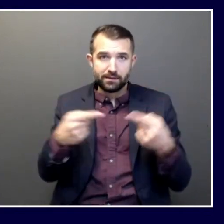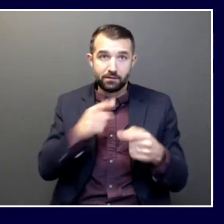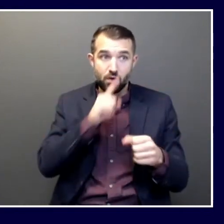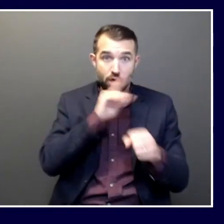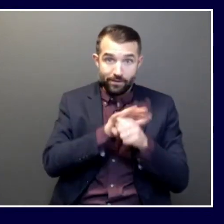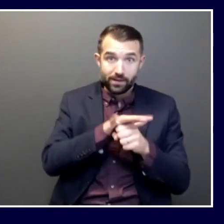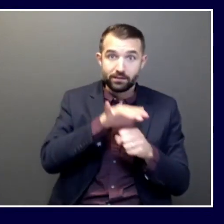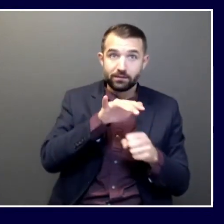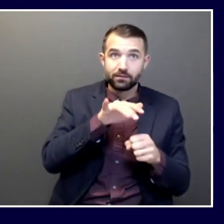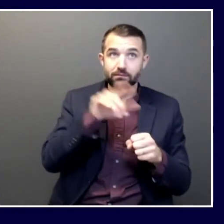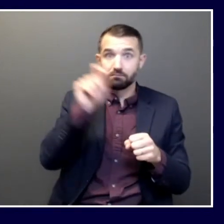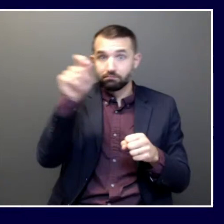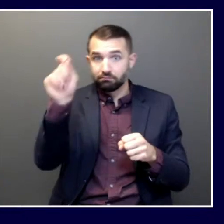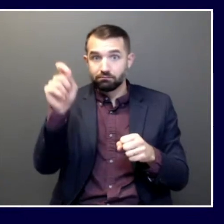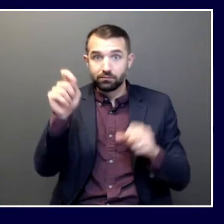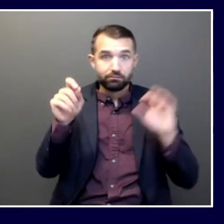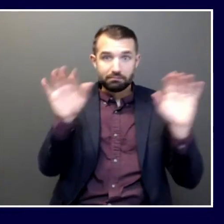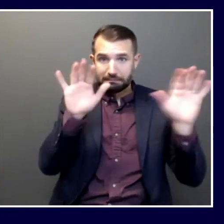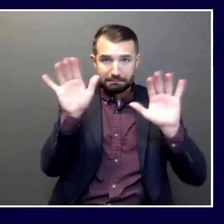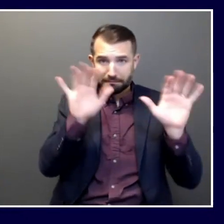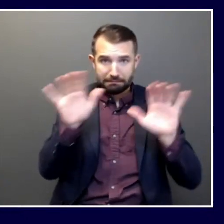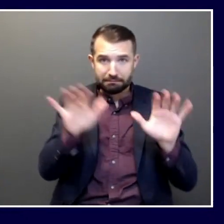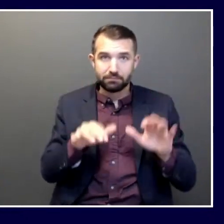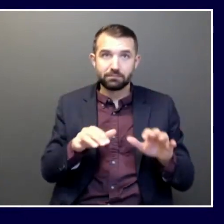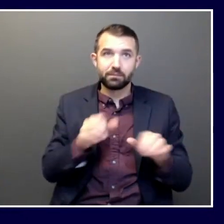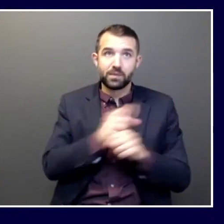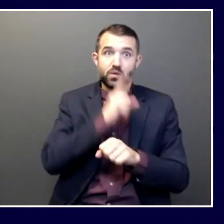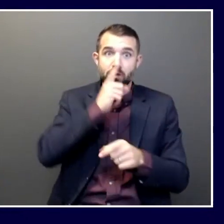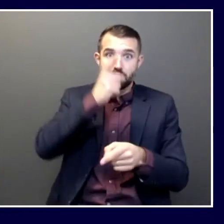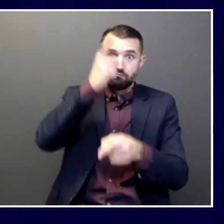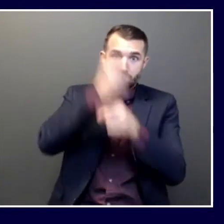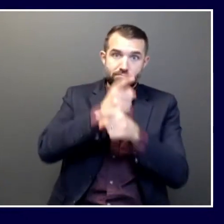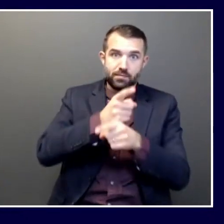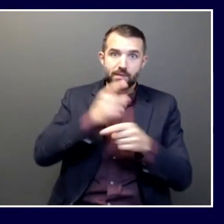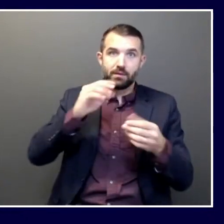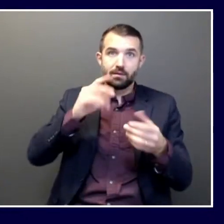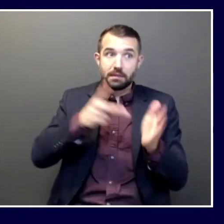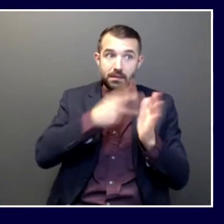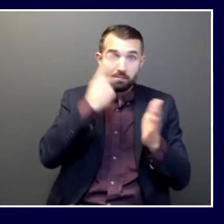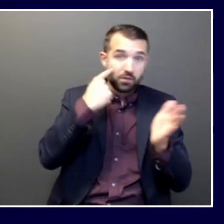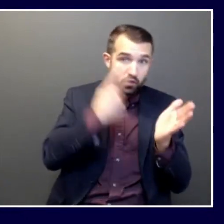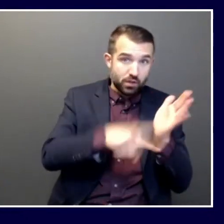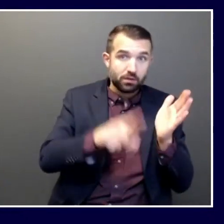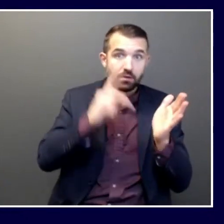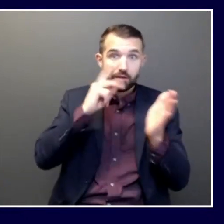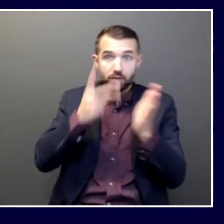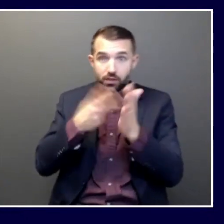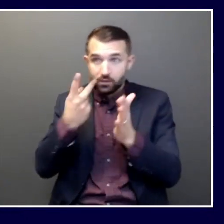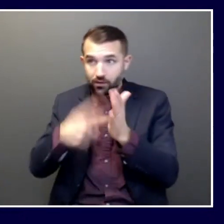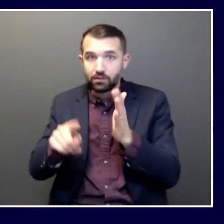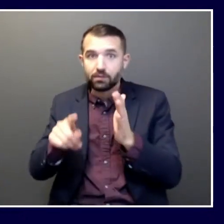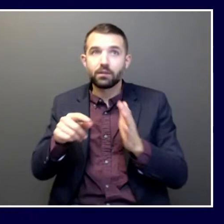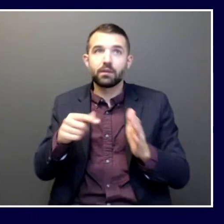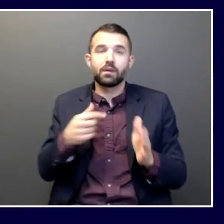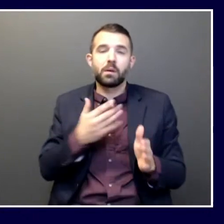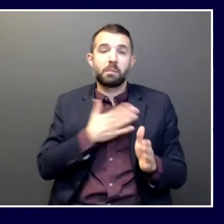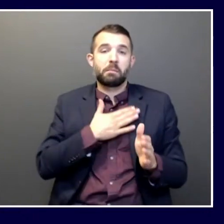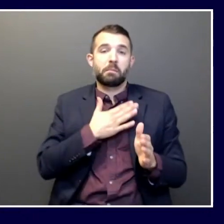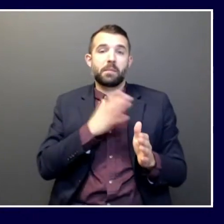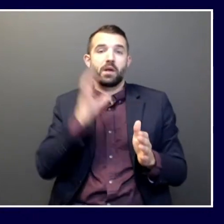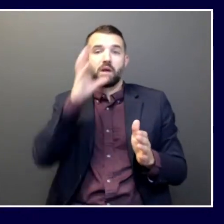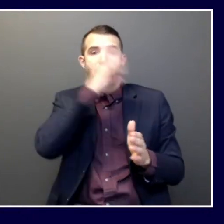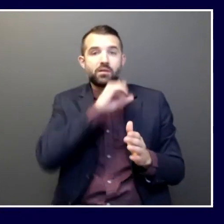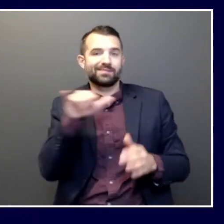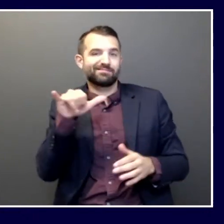it against other records to make sure it's true, and so on and so forth. So that is our hypothesis, Catherine. I'm sorry, Rachel, but I